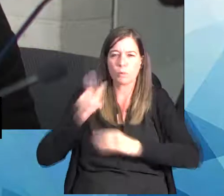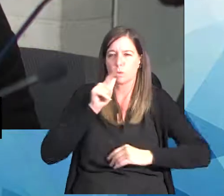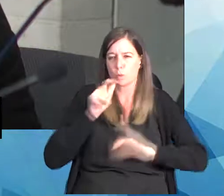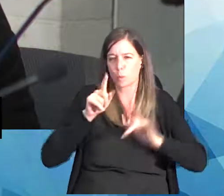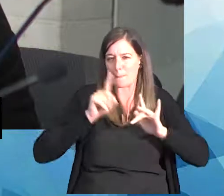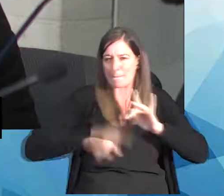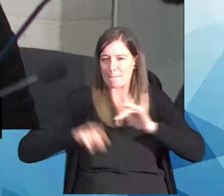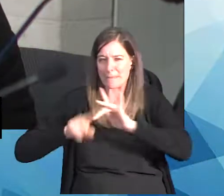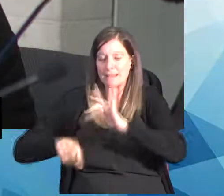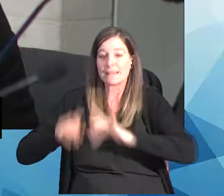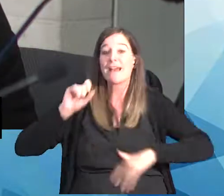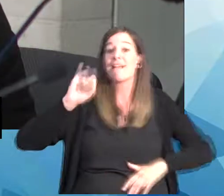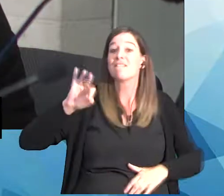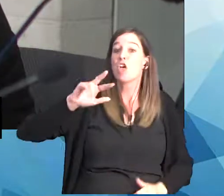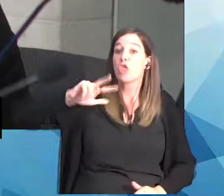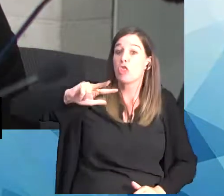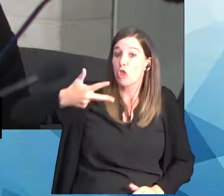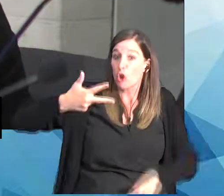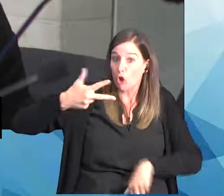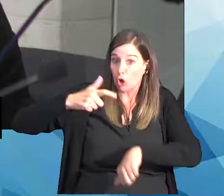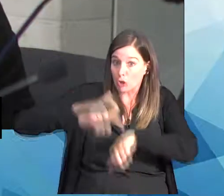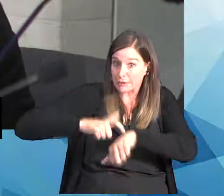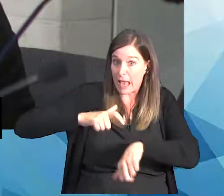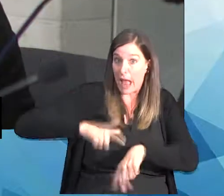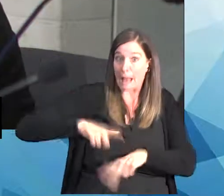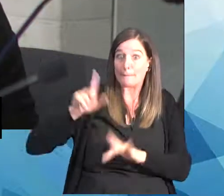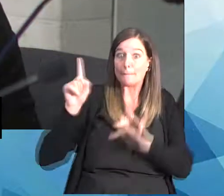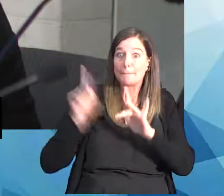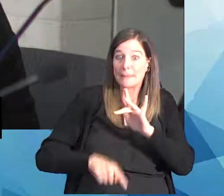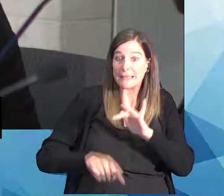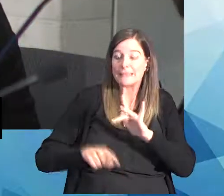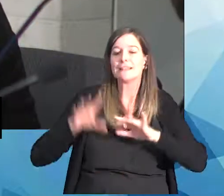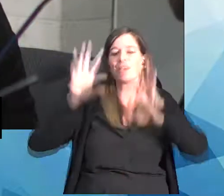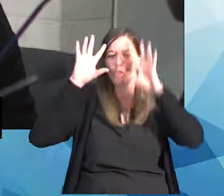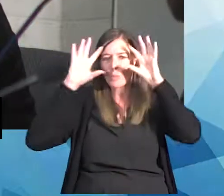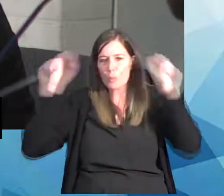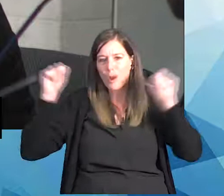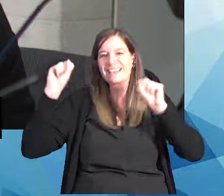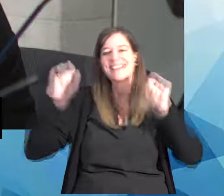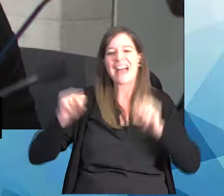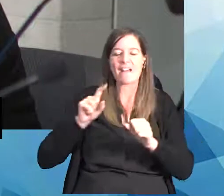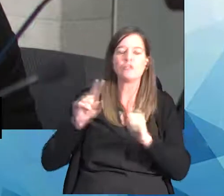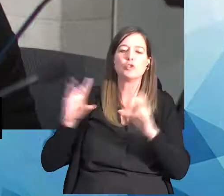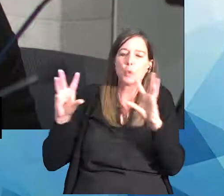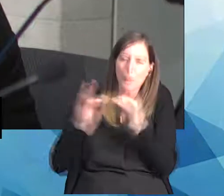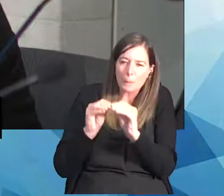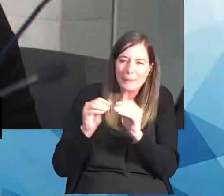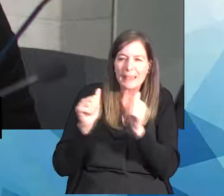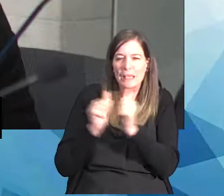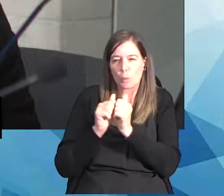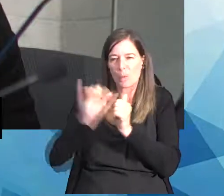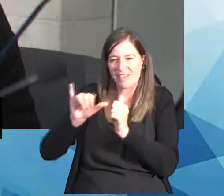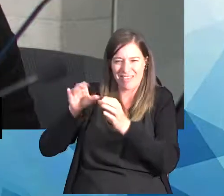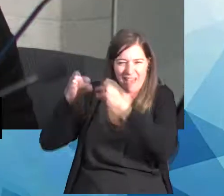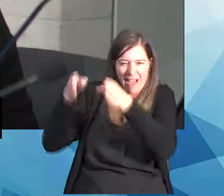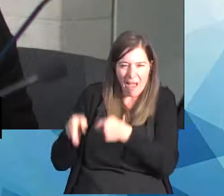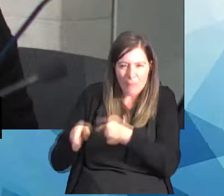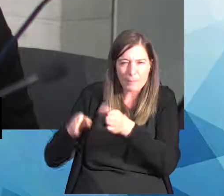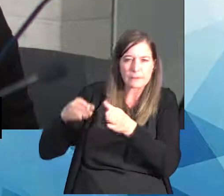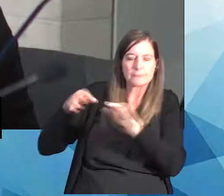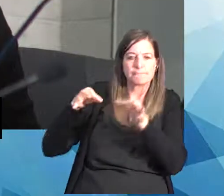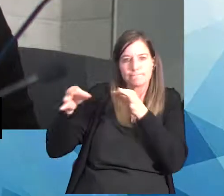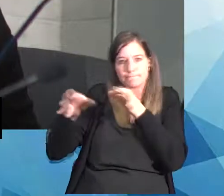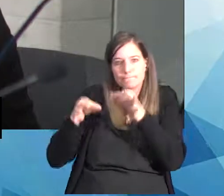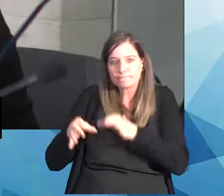the president has to meet with or write to the board member to determine whether or not resignation is in order and to report to the full ASD board on